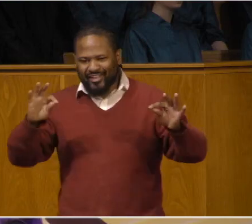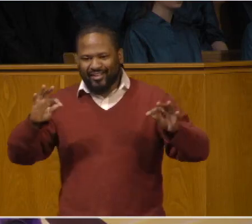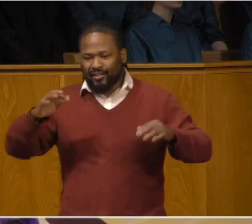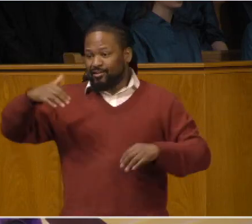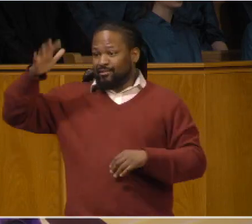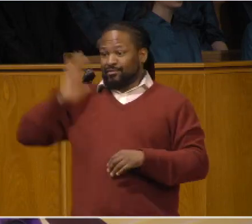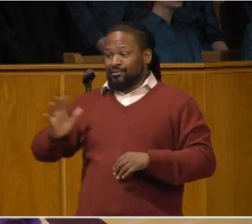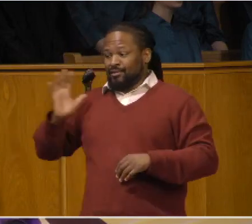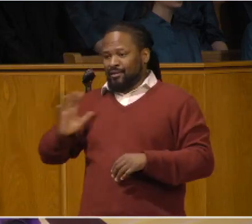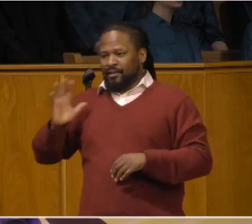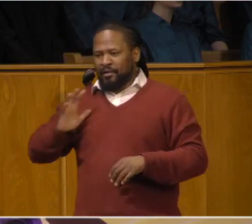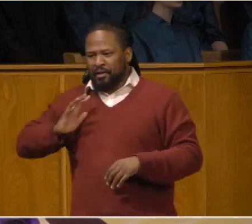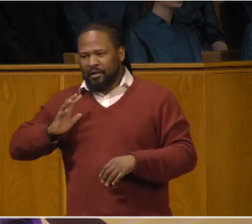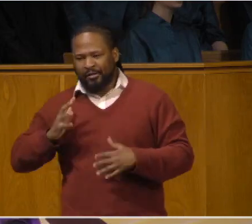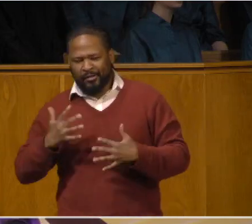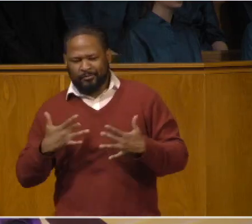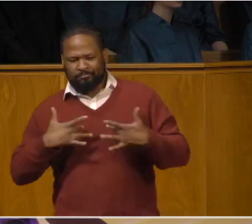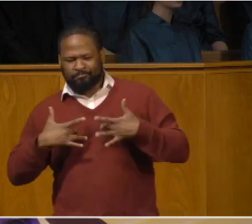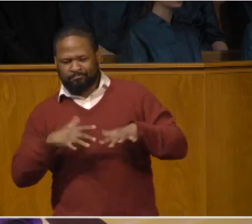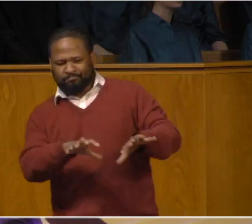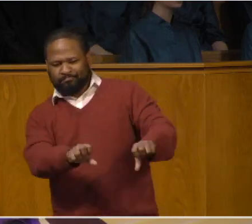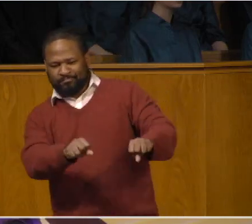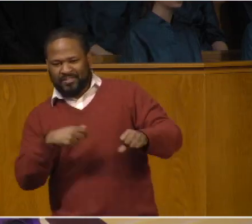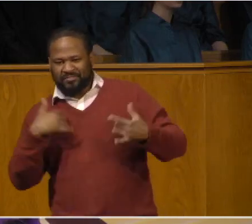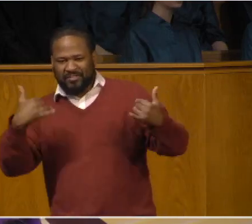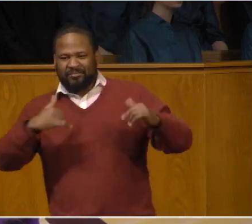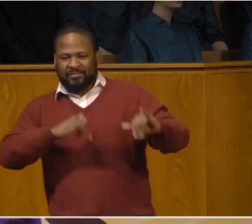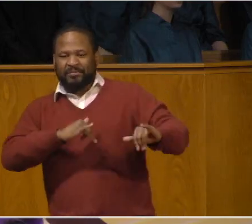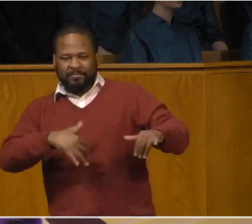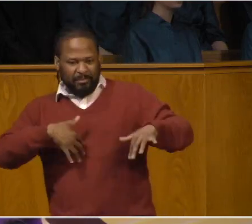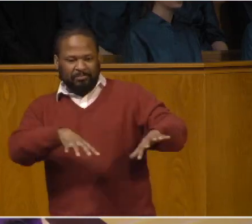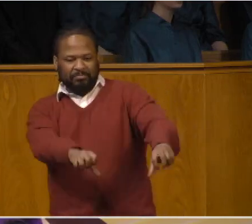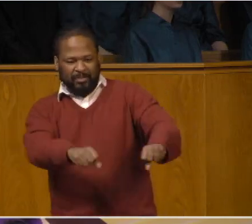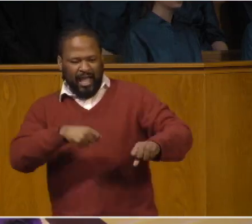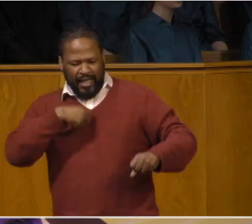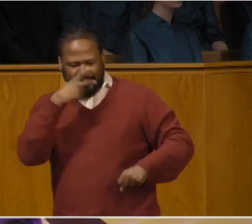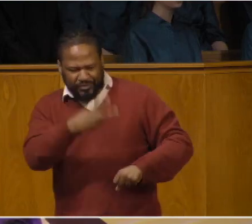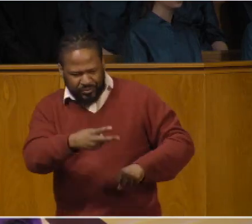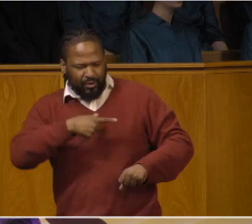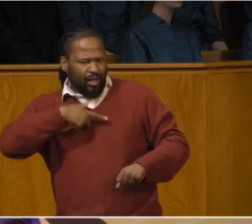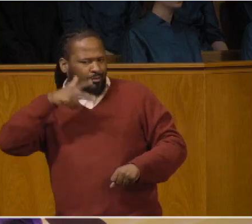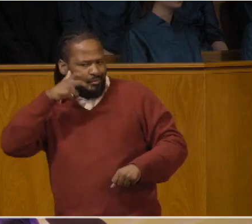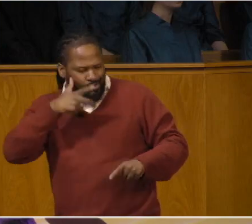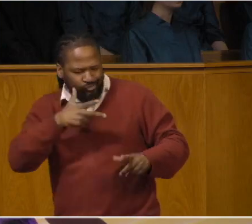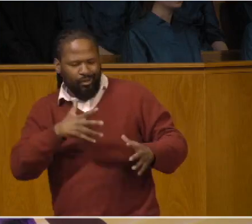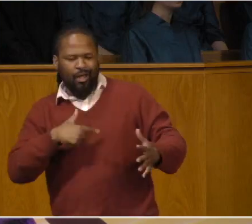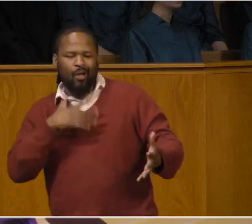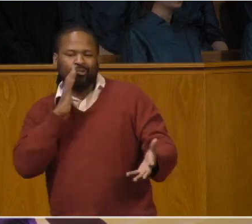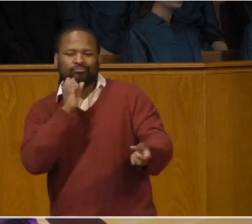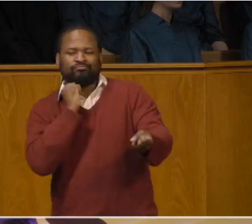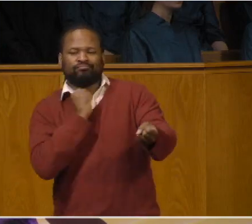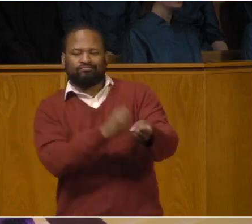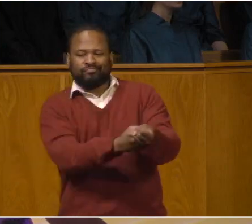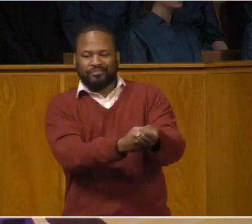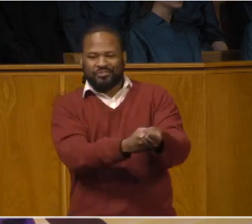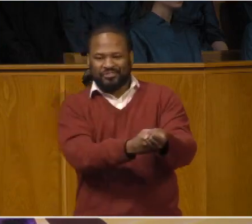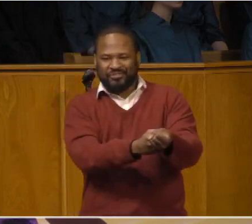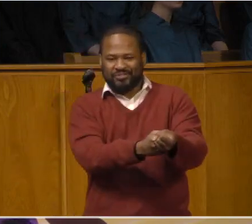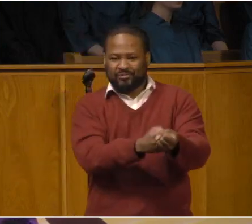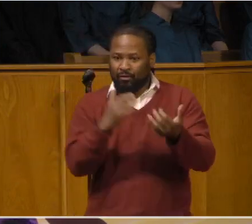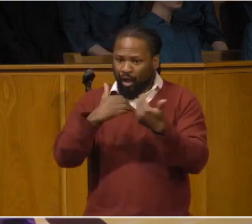you now. I hear you, I see you, and I will hold you. I will hold you in my loving